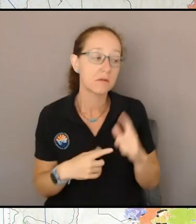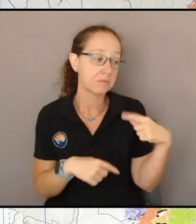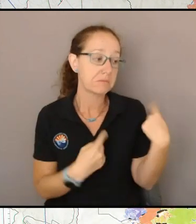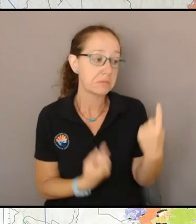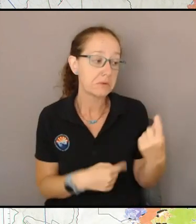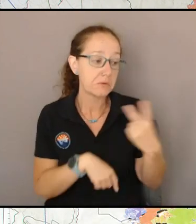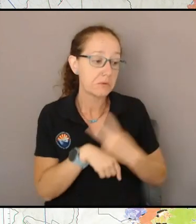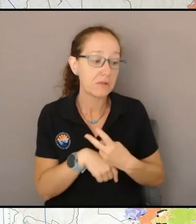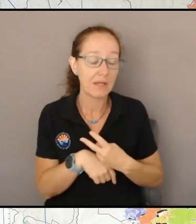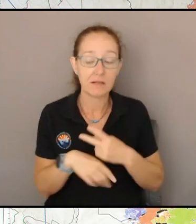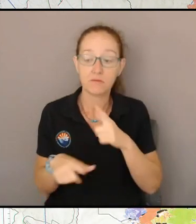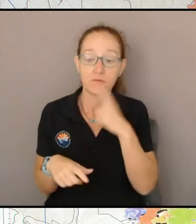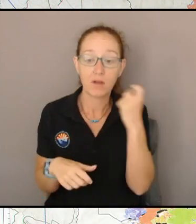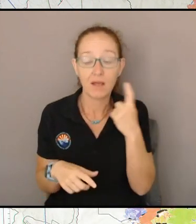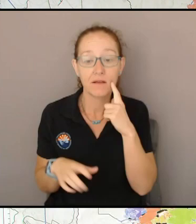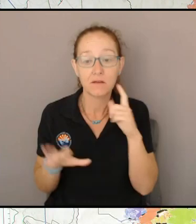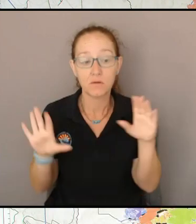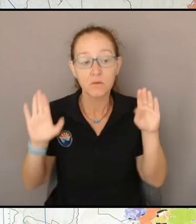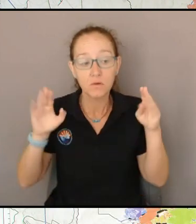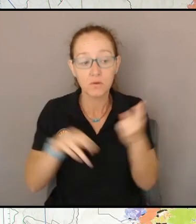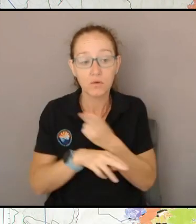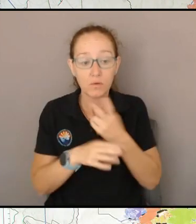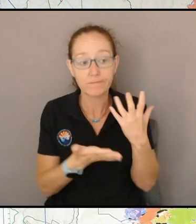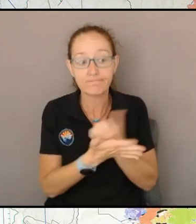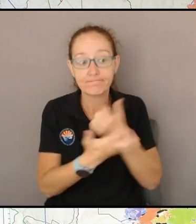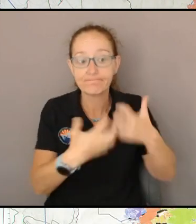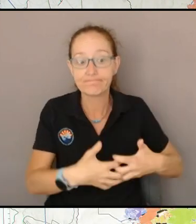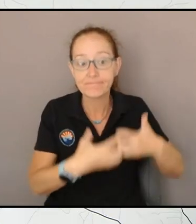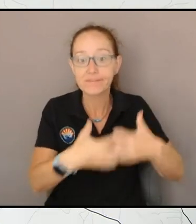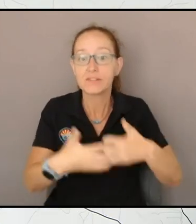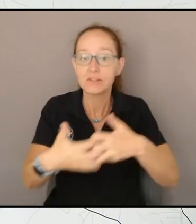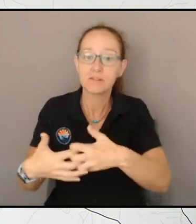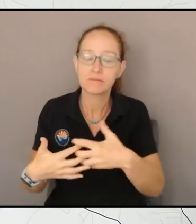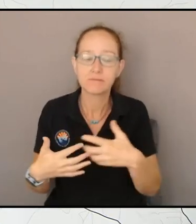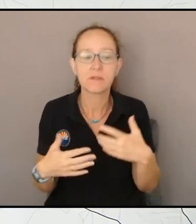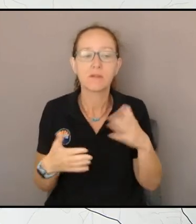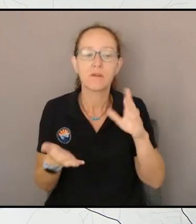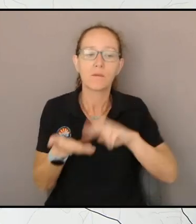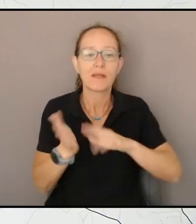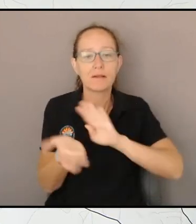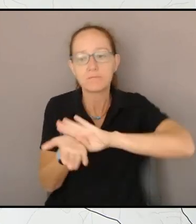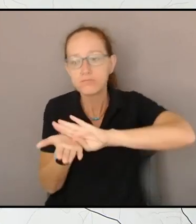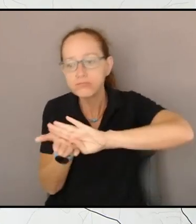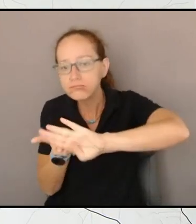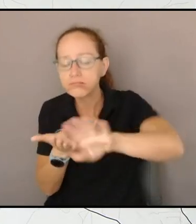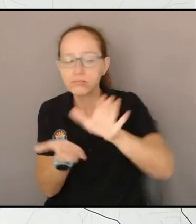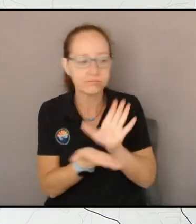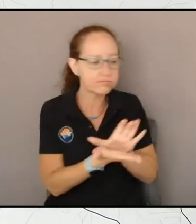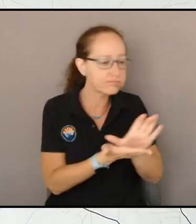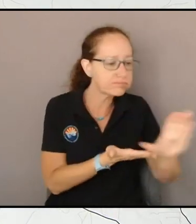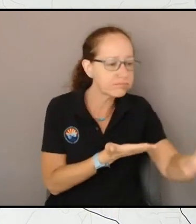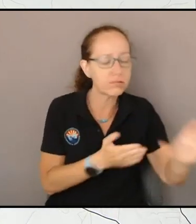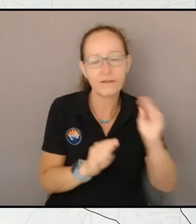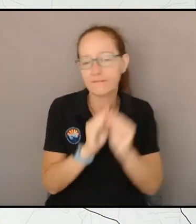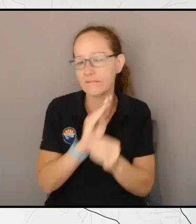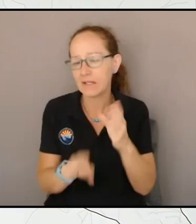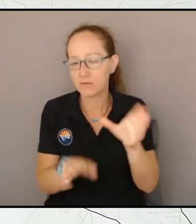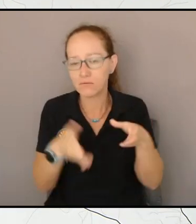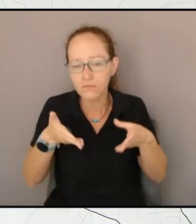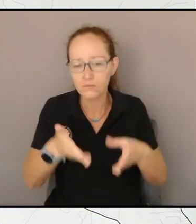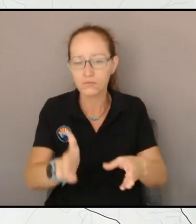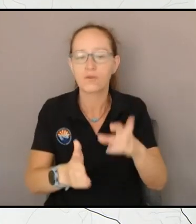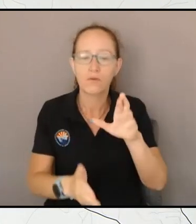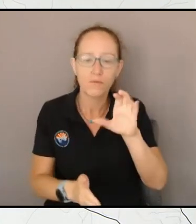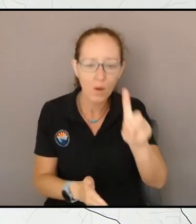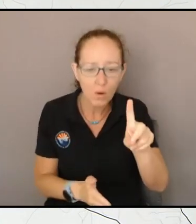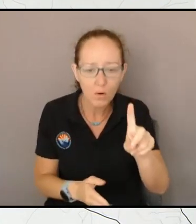work while they could. So they were repairing roads with graders and dozers, and also turning back and